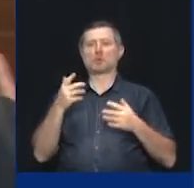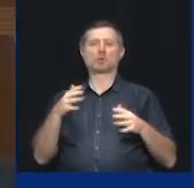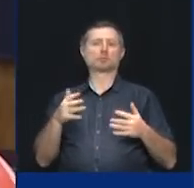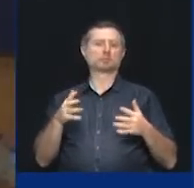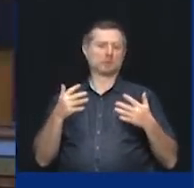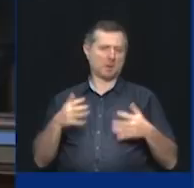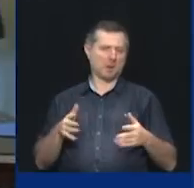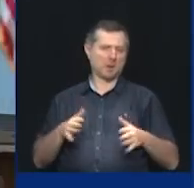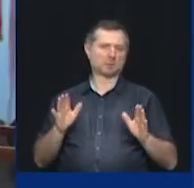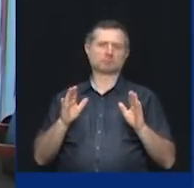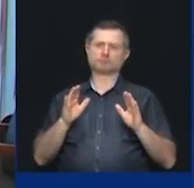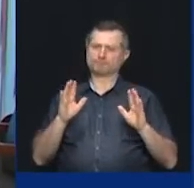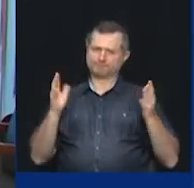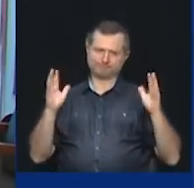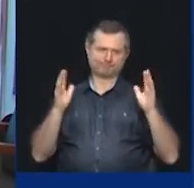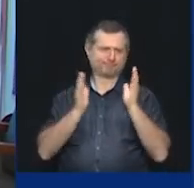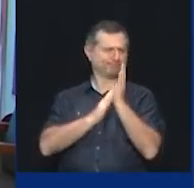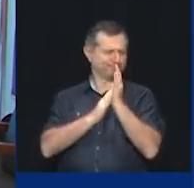round of applause.